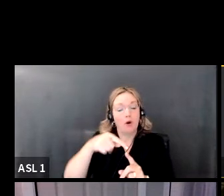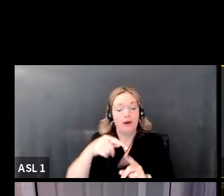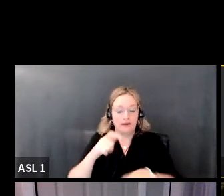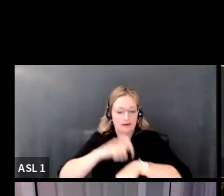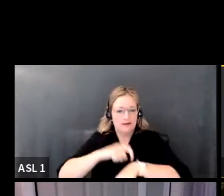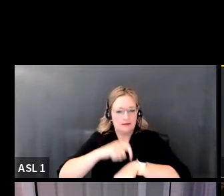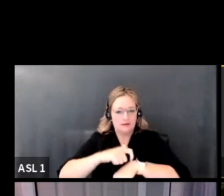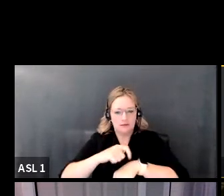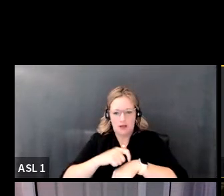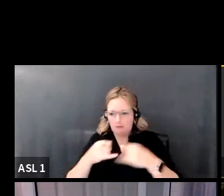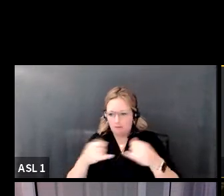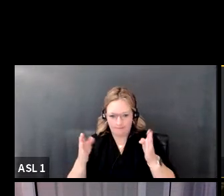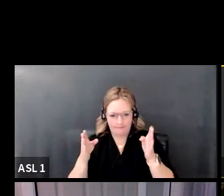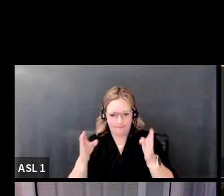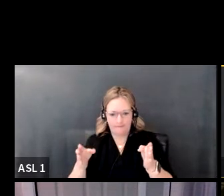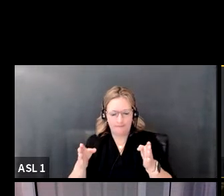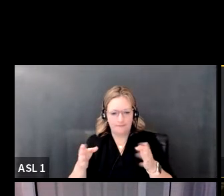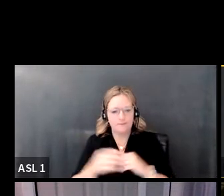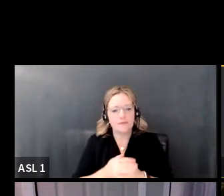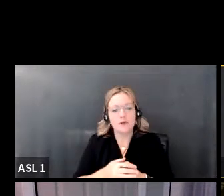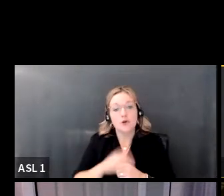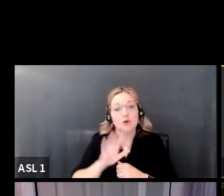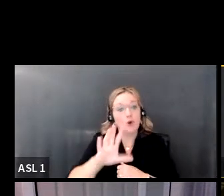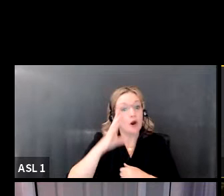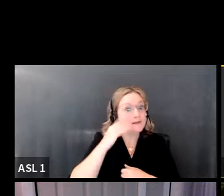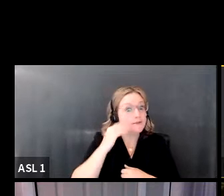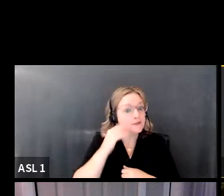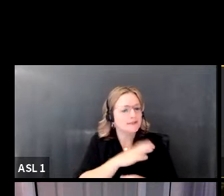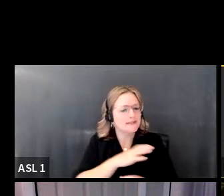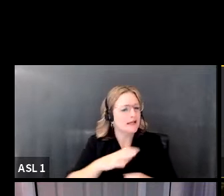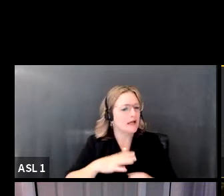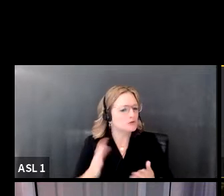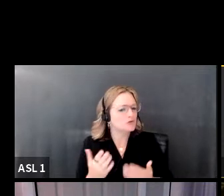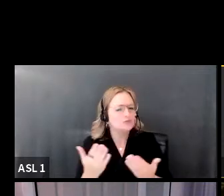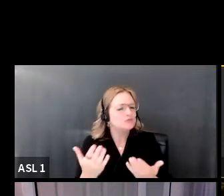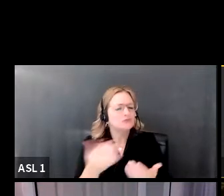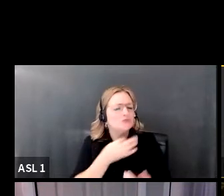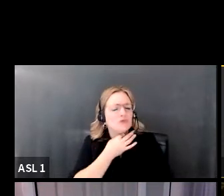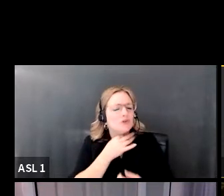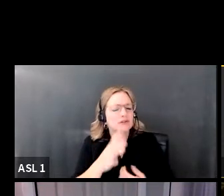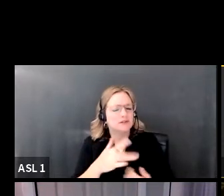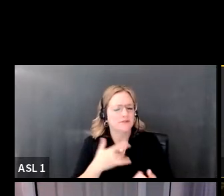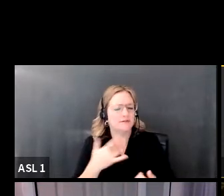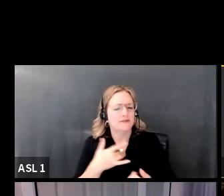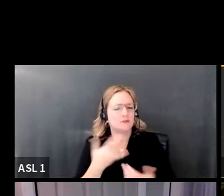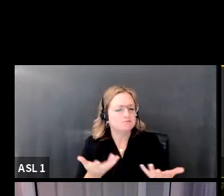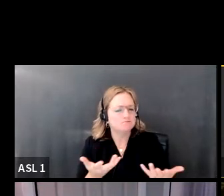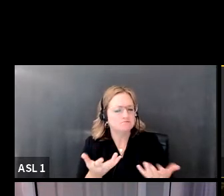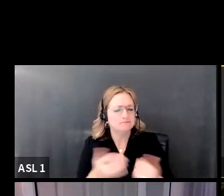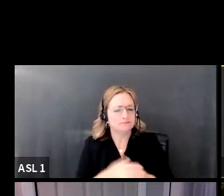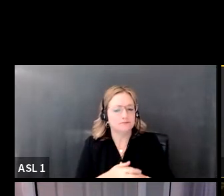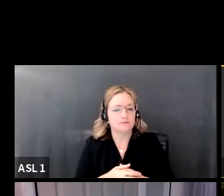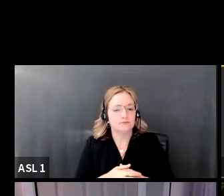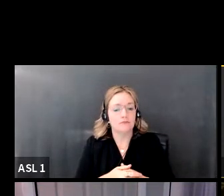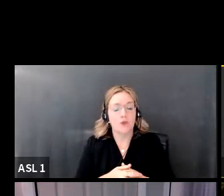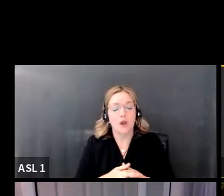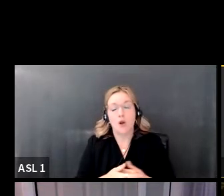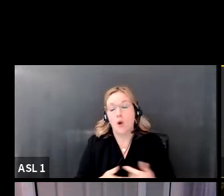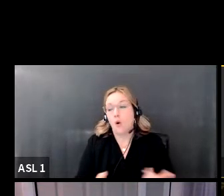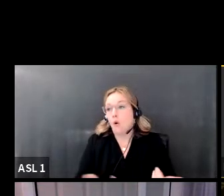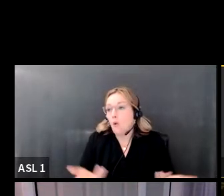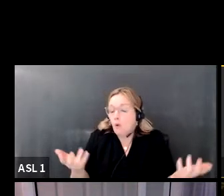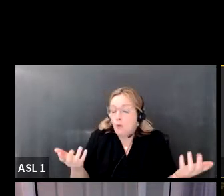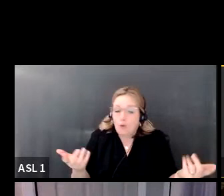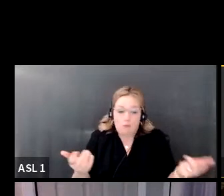your experience as a counselor others you could see with this certainly others other cities have been uh in the